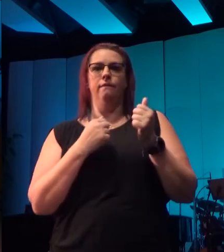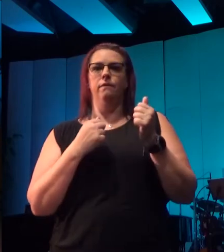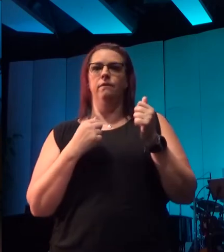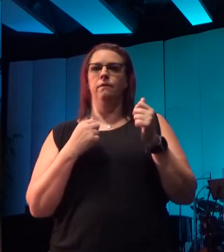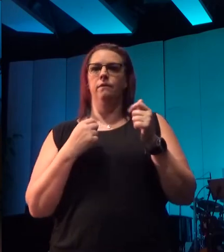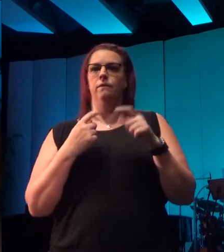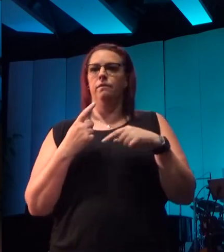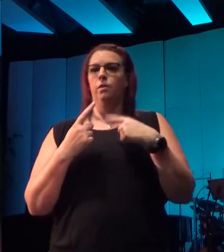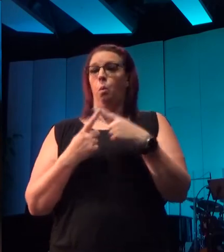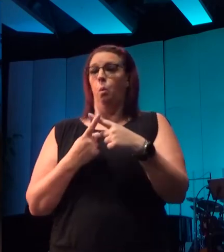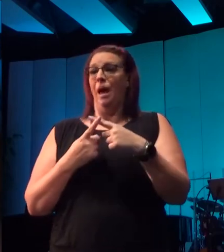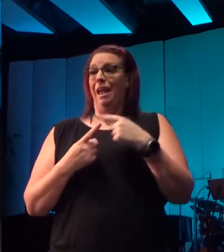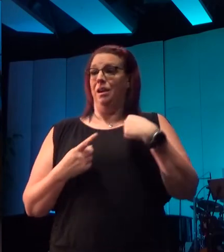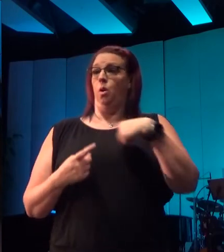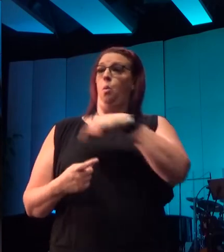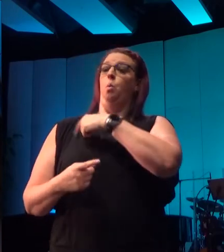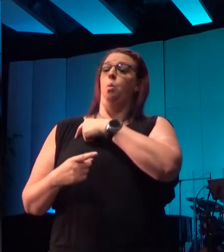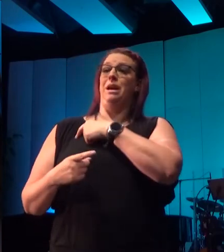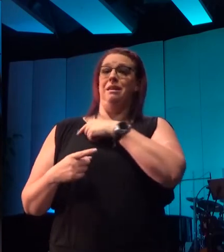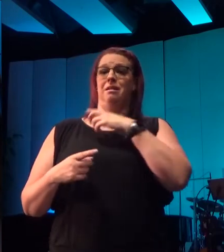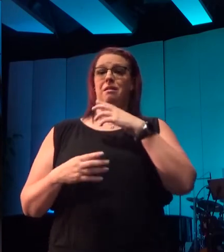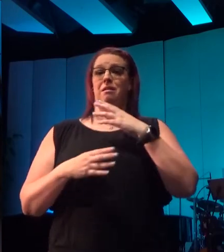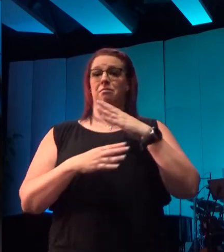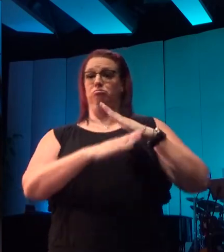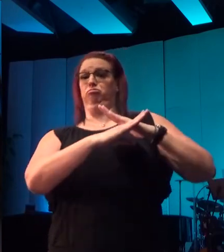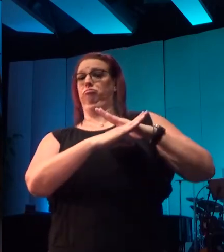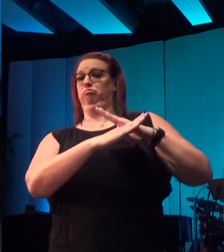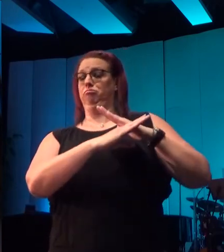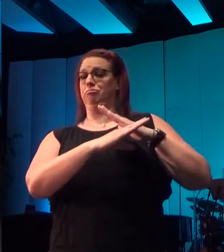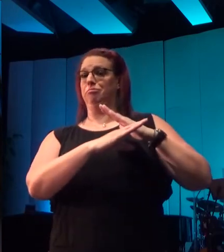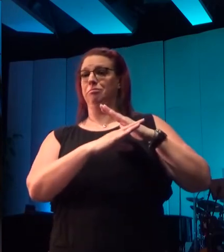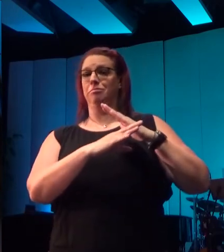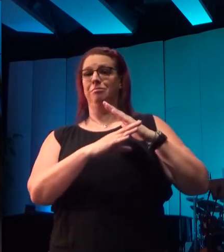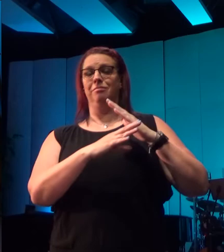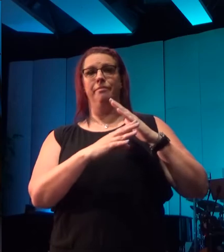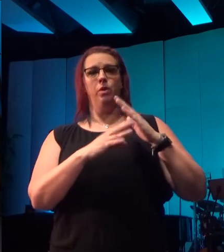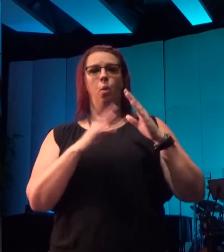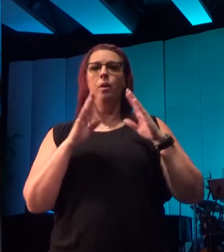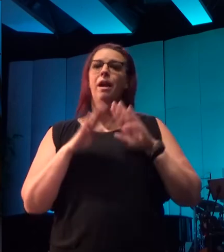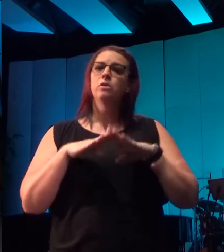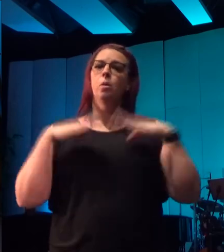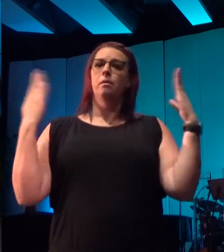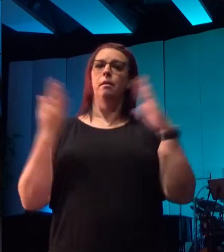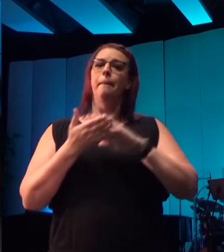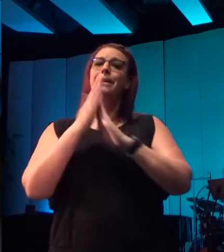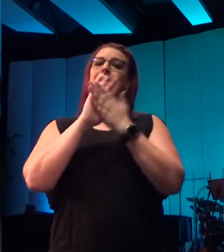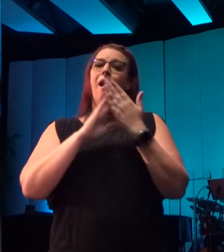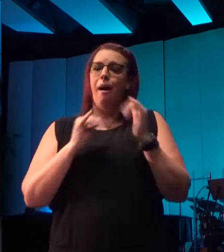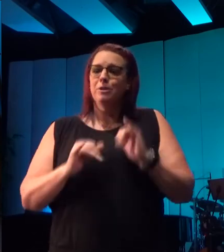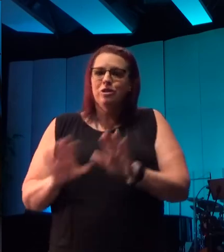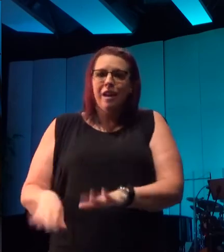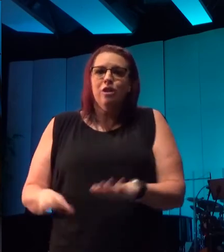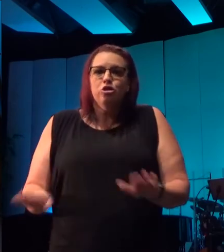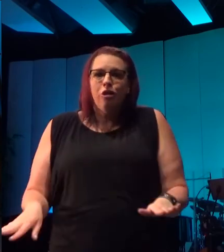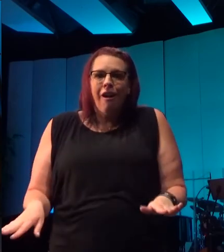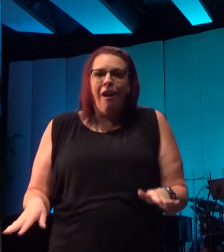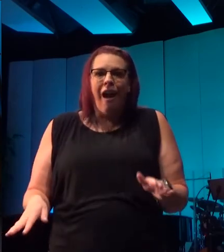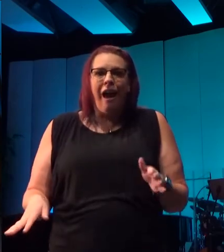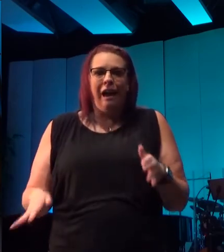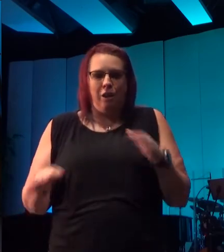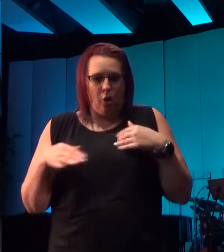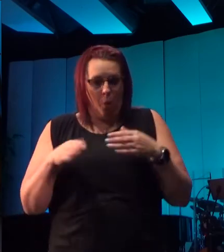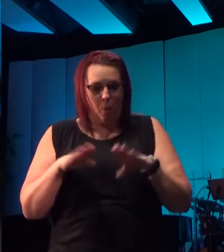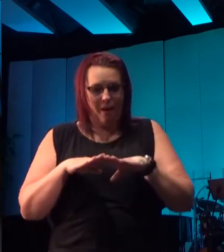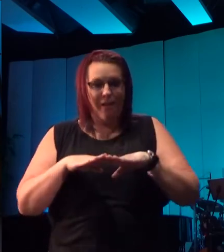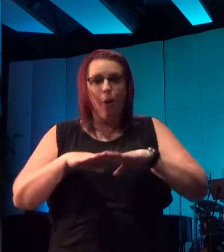become childlike and open to that, life begins to work. And we realize that we can access